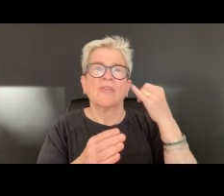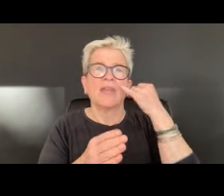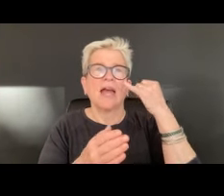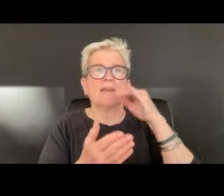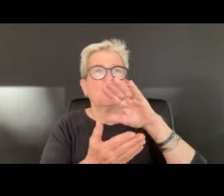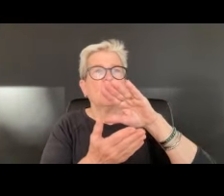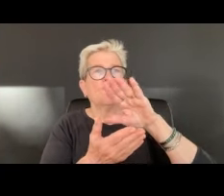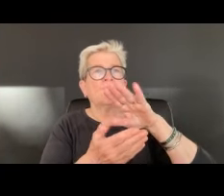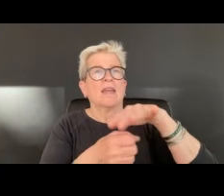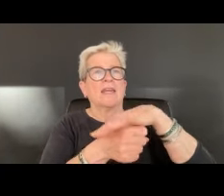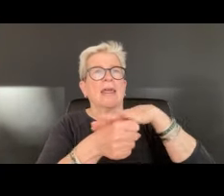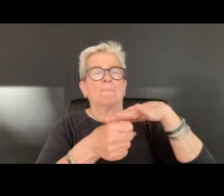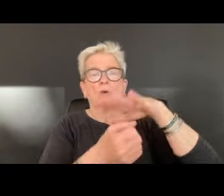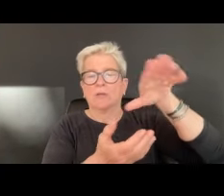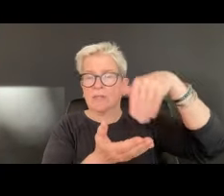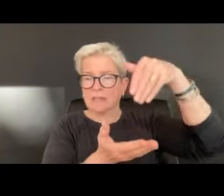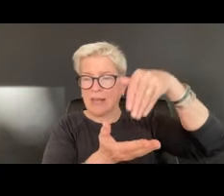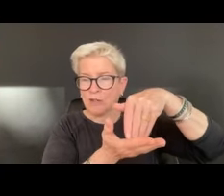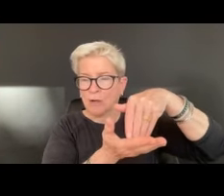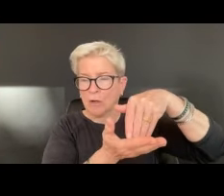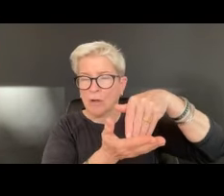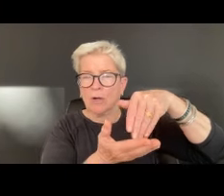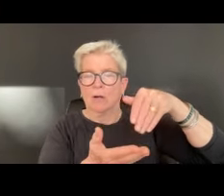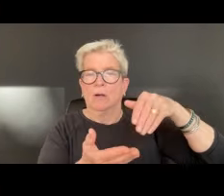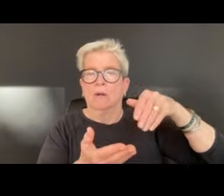example, especially ones that are